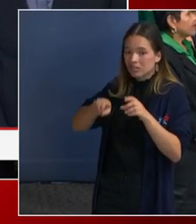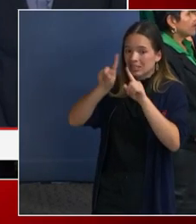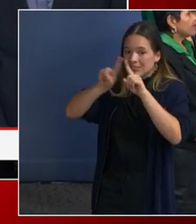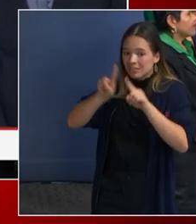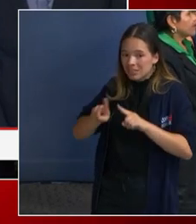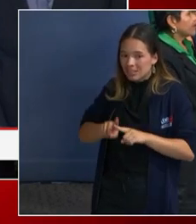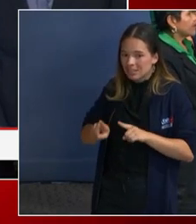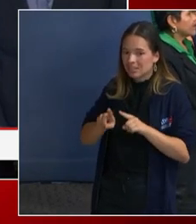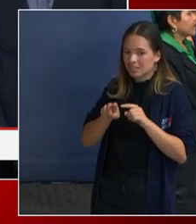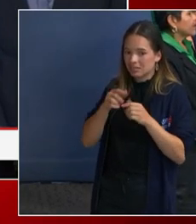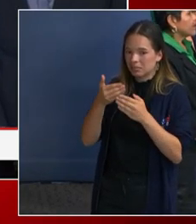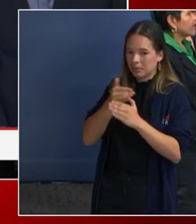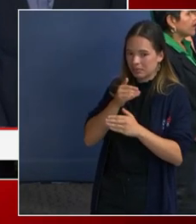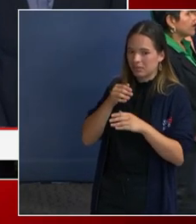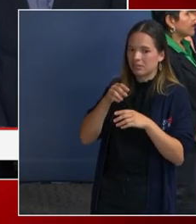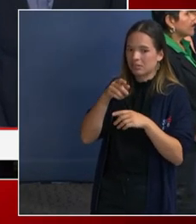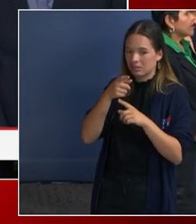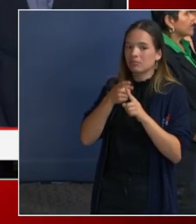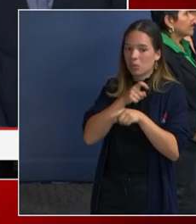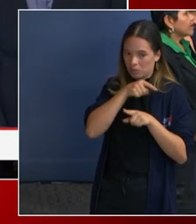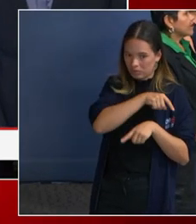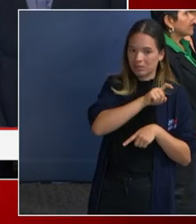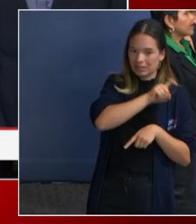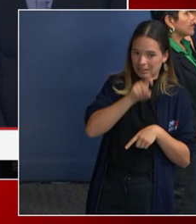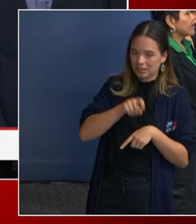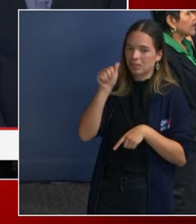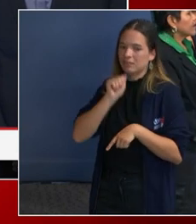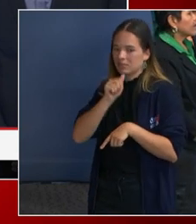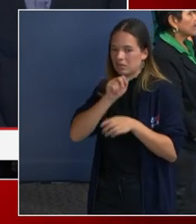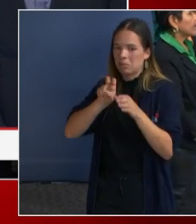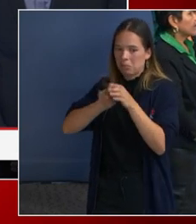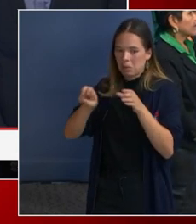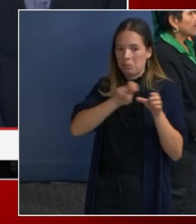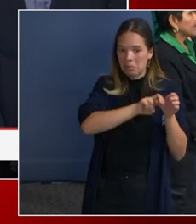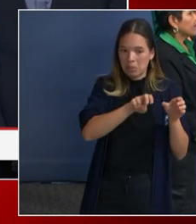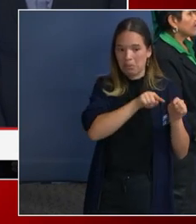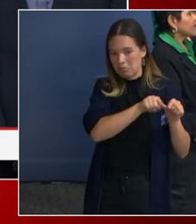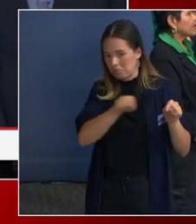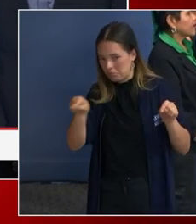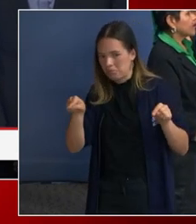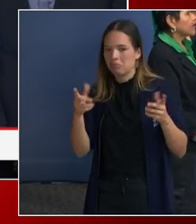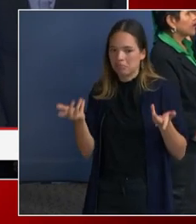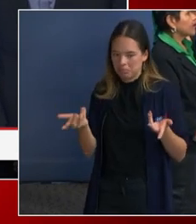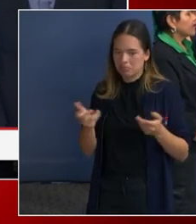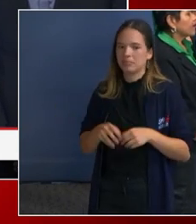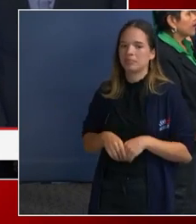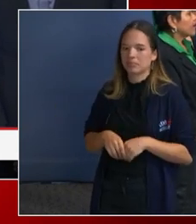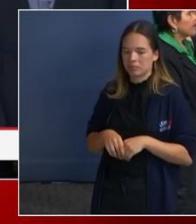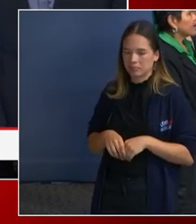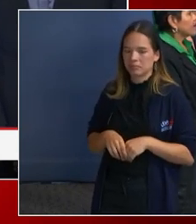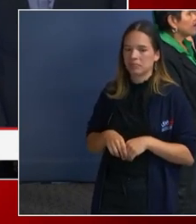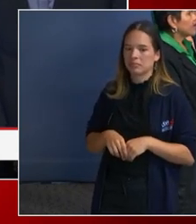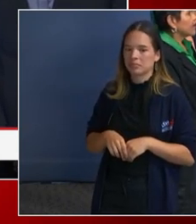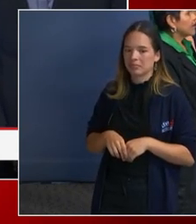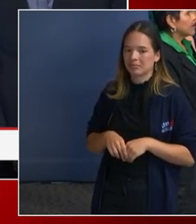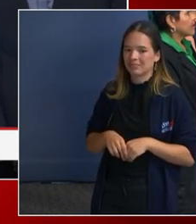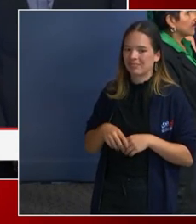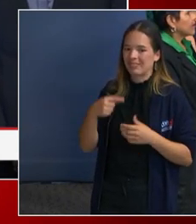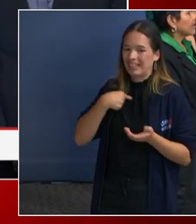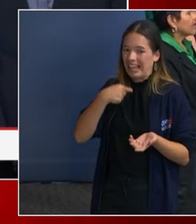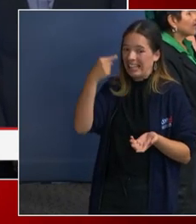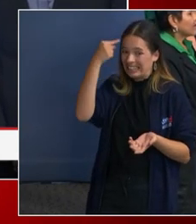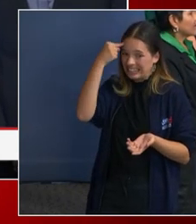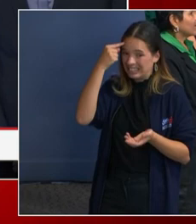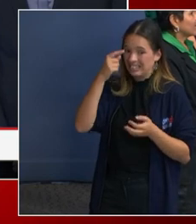DC. I'm not sure that people aren't promised that they're going to get X, Y, and Z when they get off